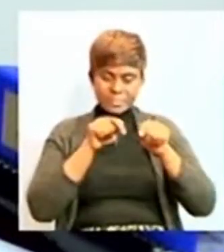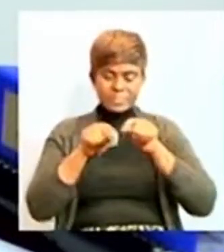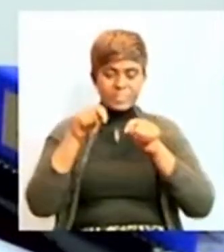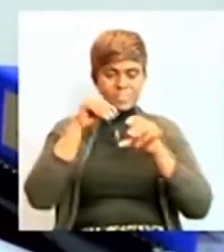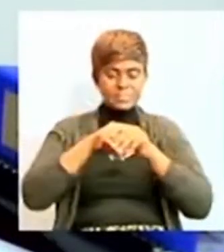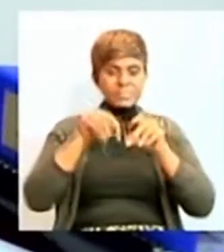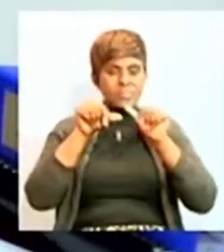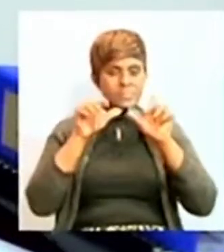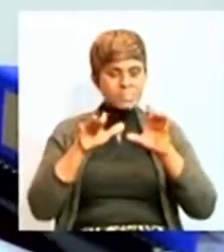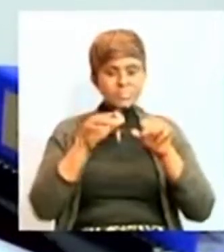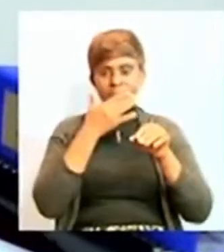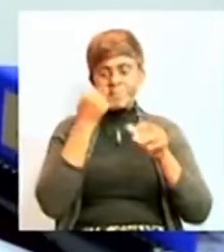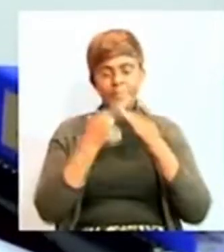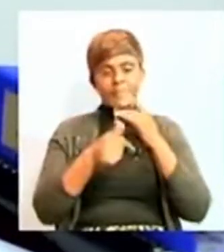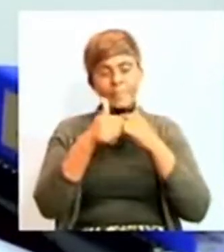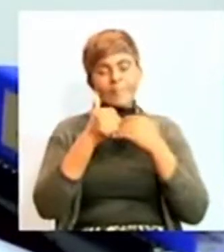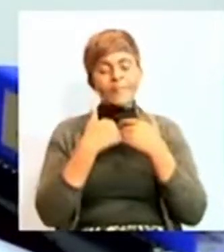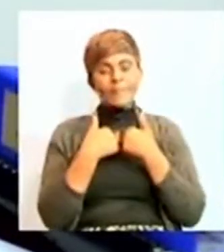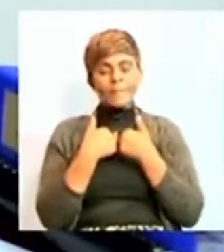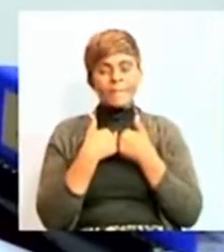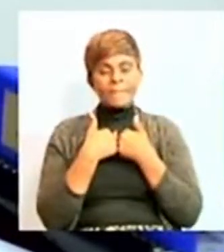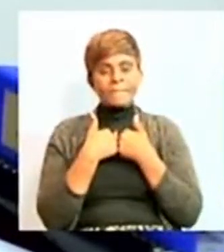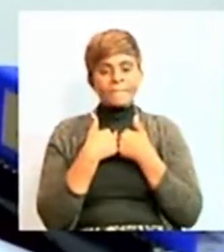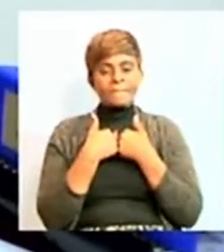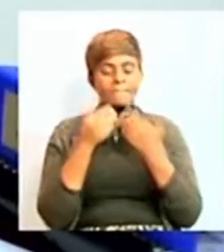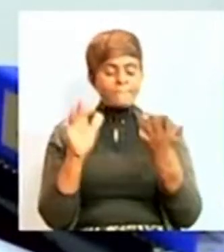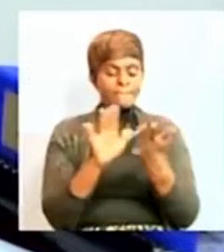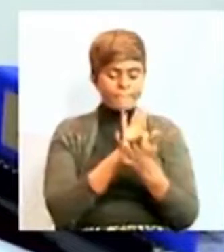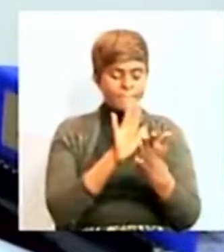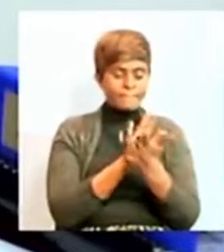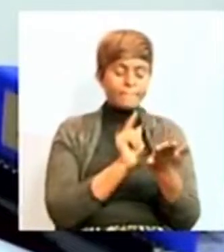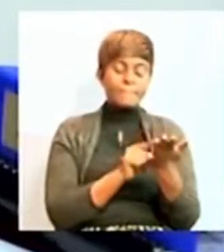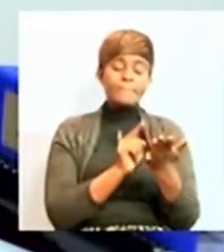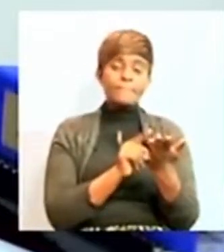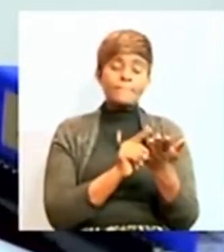Audit, you should have taken the documents